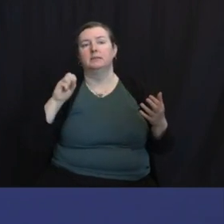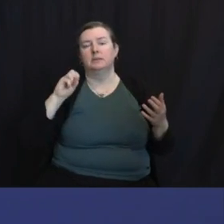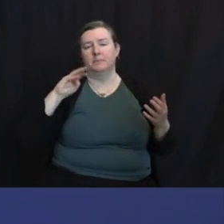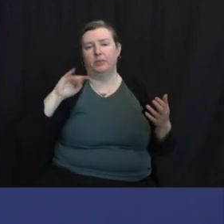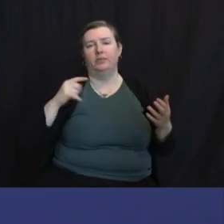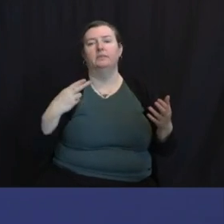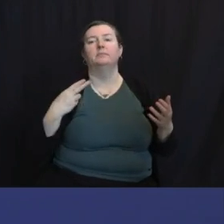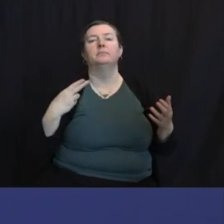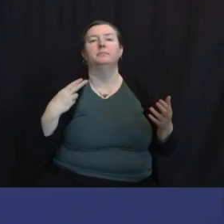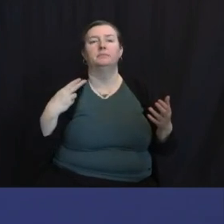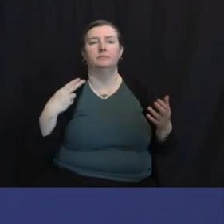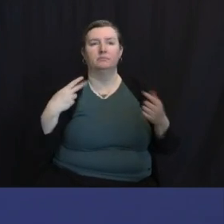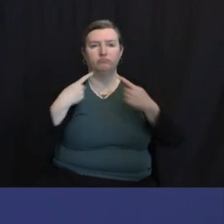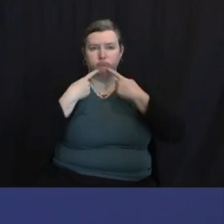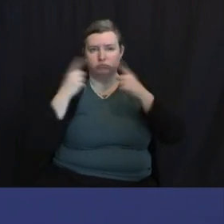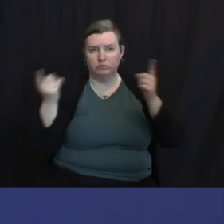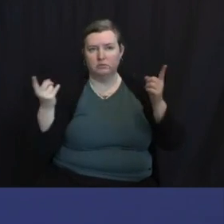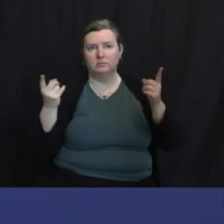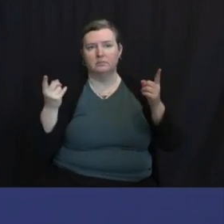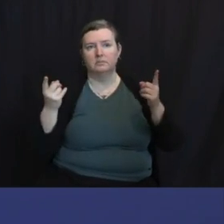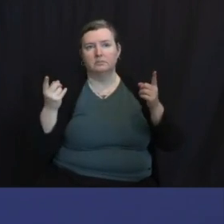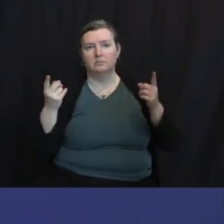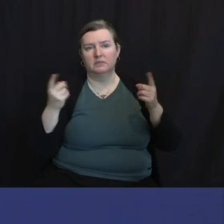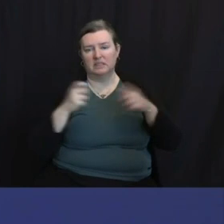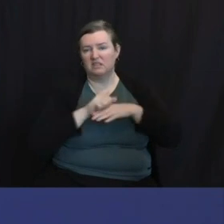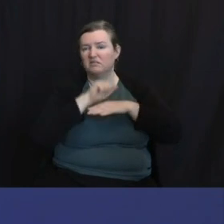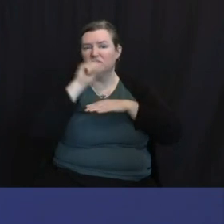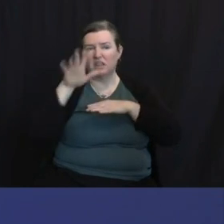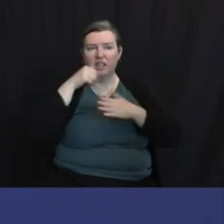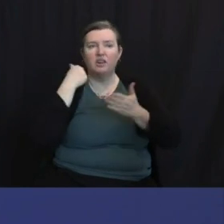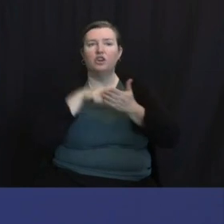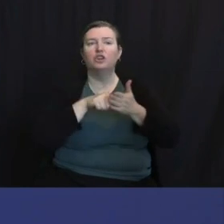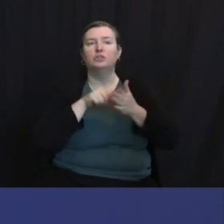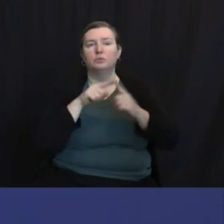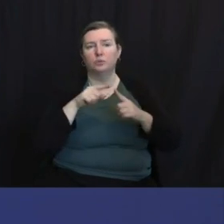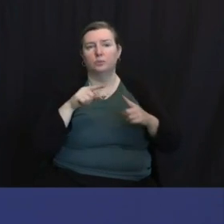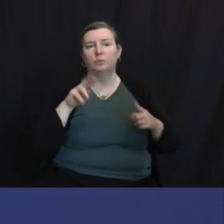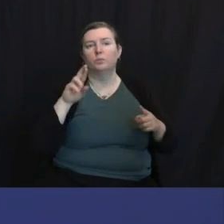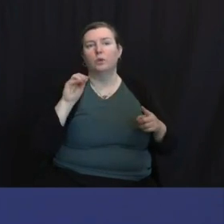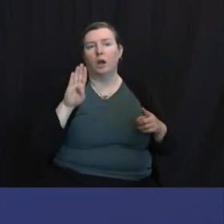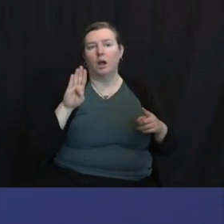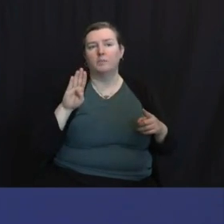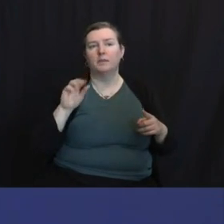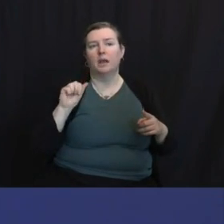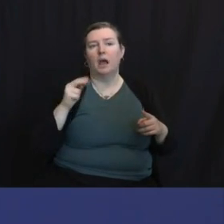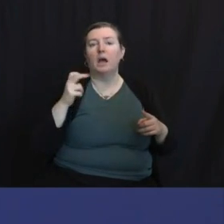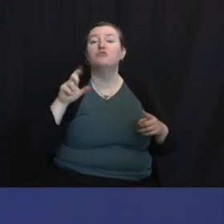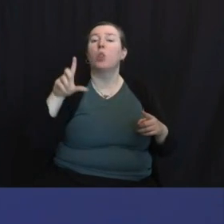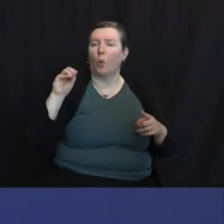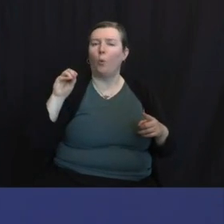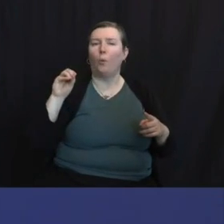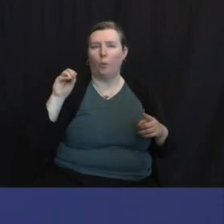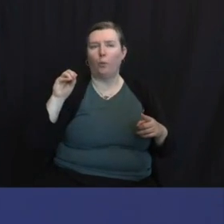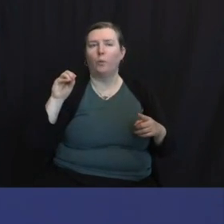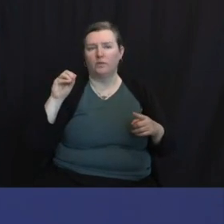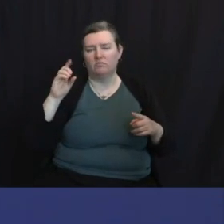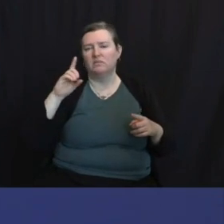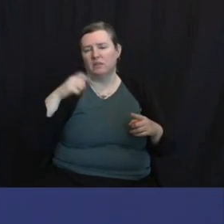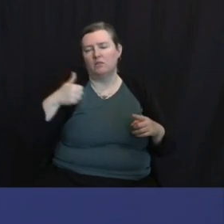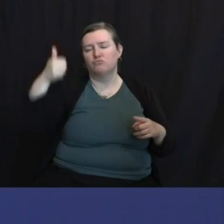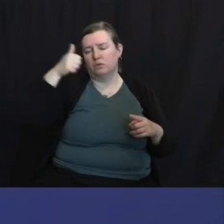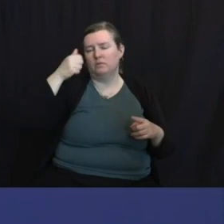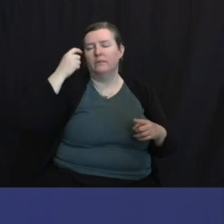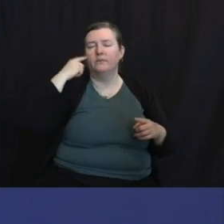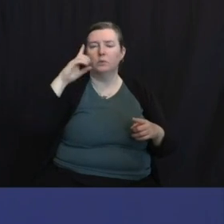letter to Rob Angelo, and I think at the same time it got into the press. I'm not sure how that happened, but I